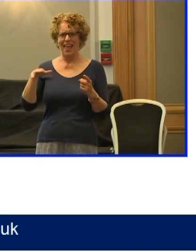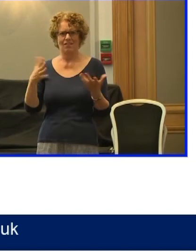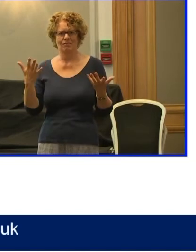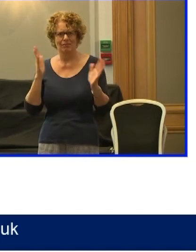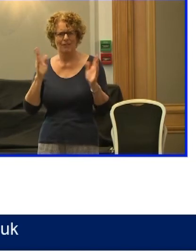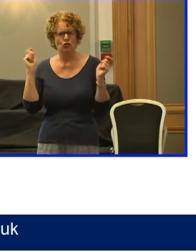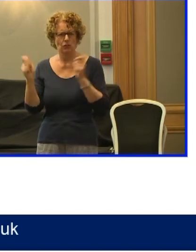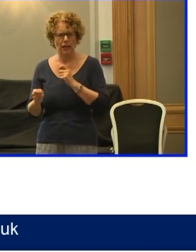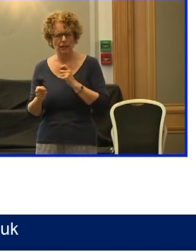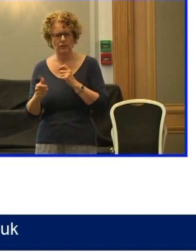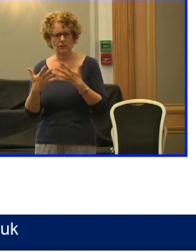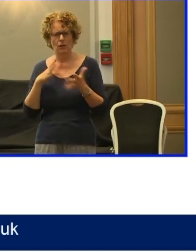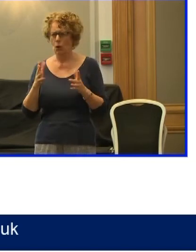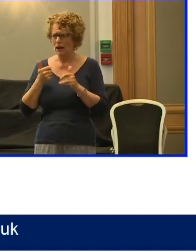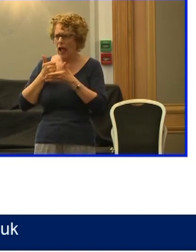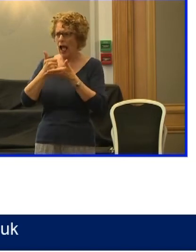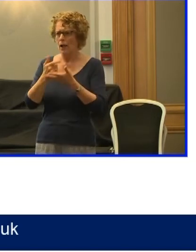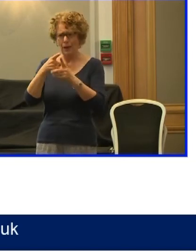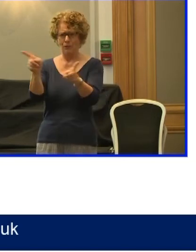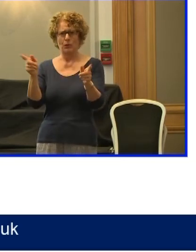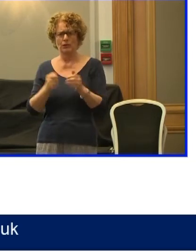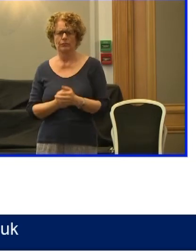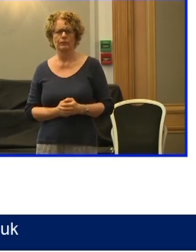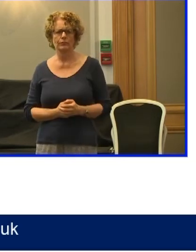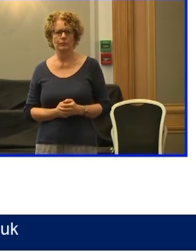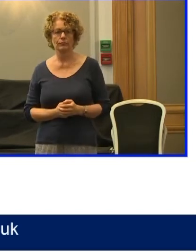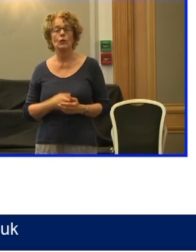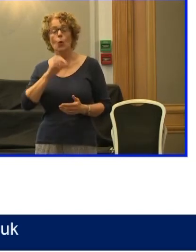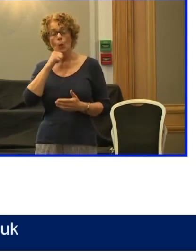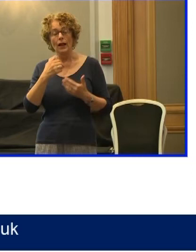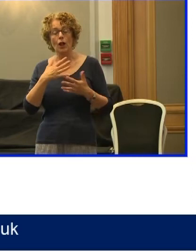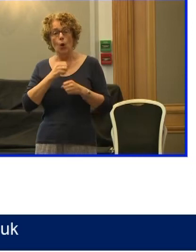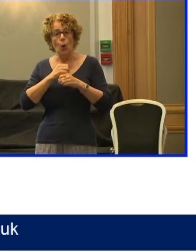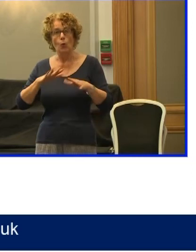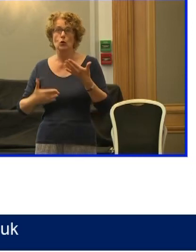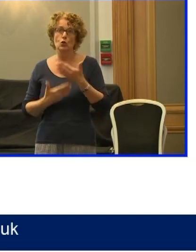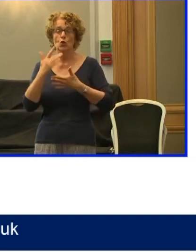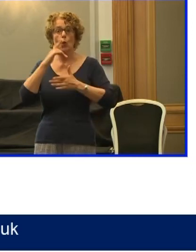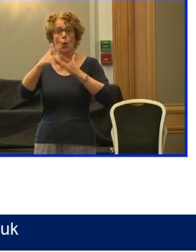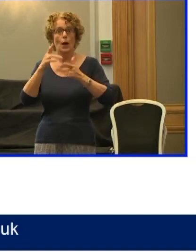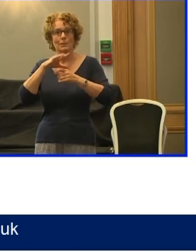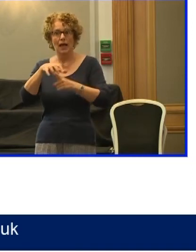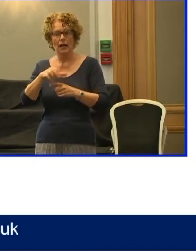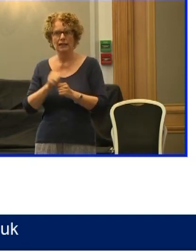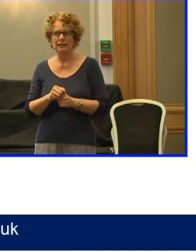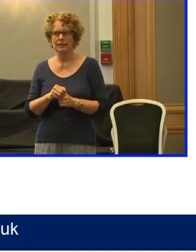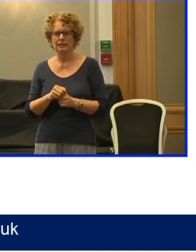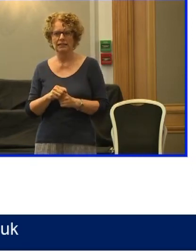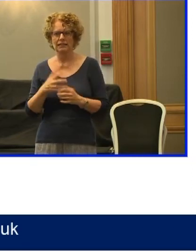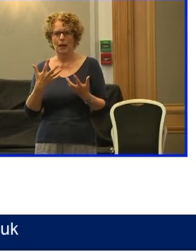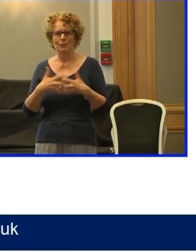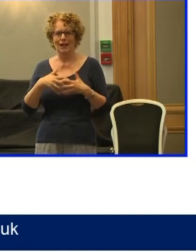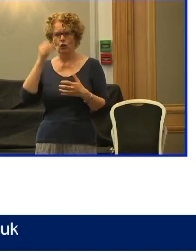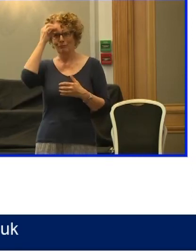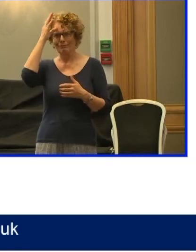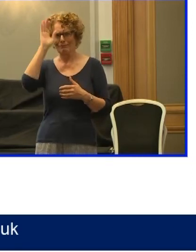on absolutely everybody. We are going to have a new website. It's, I believe, and I'm not very tech savvy, as my